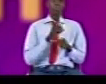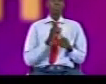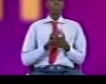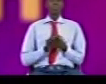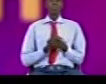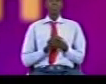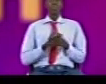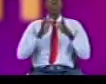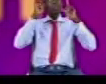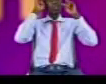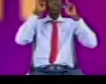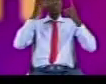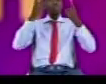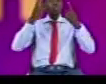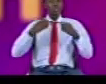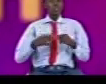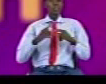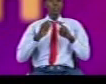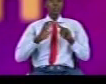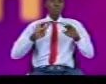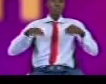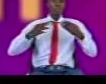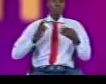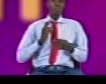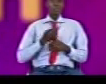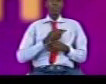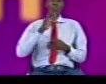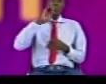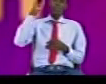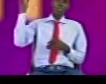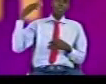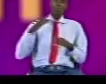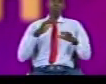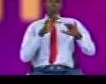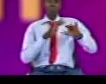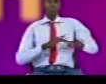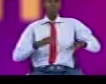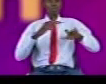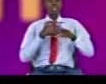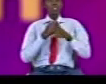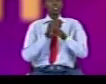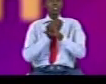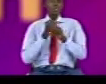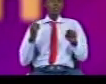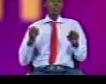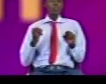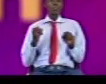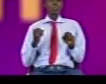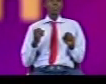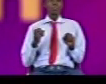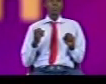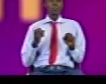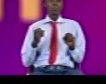He came to grant us grace, mercy, and salvation.